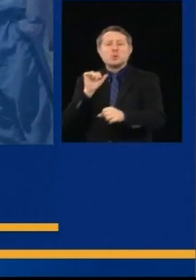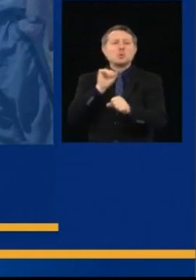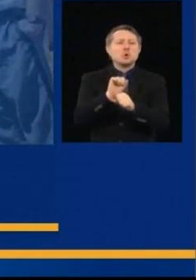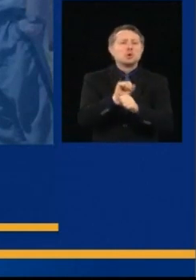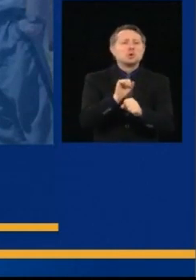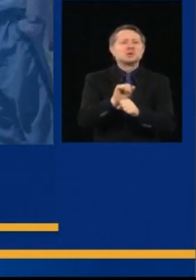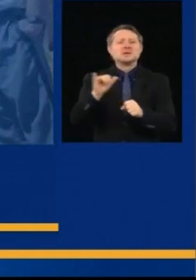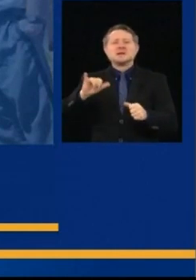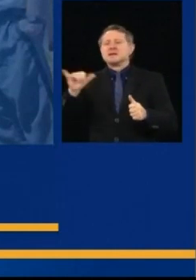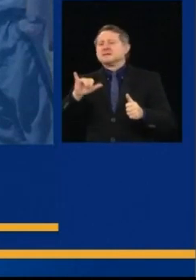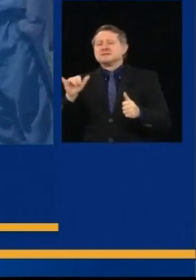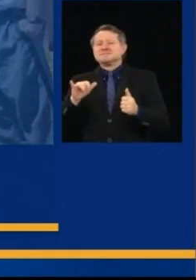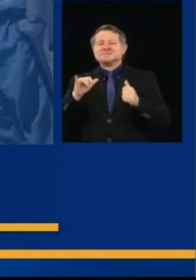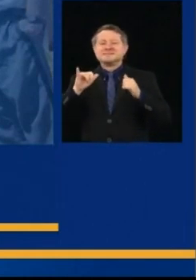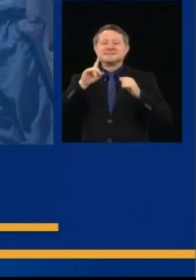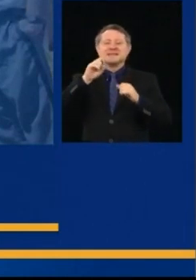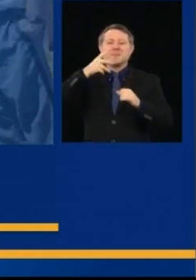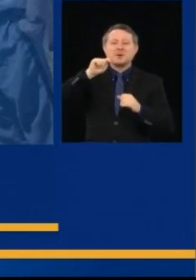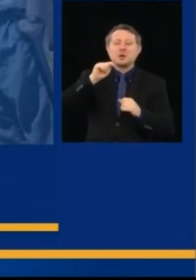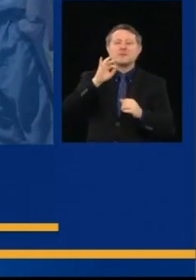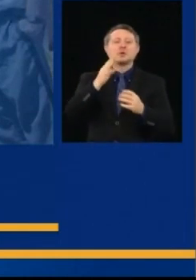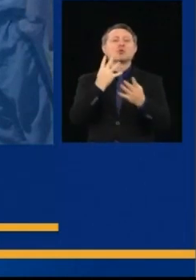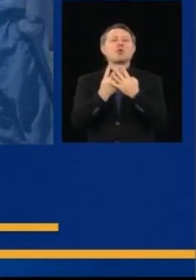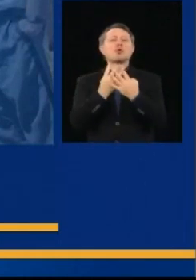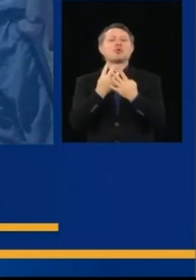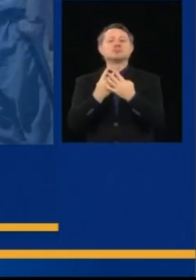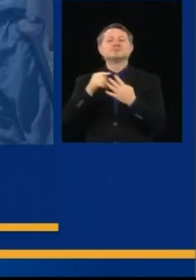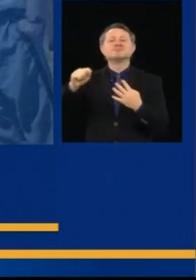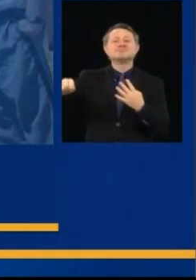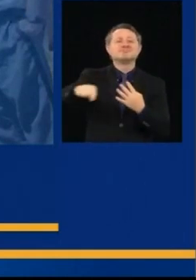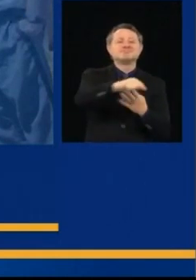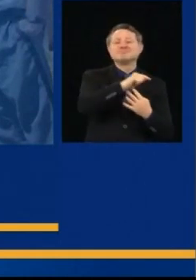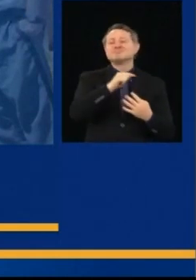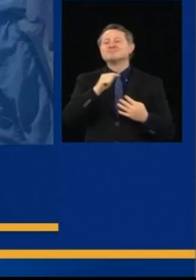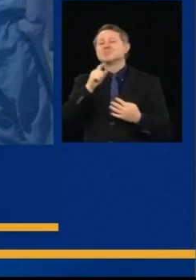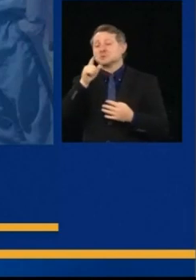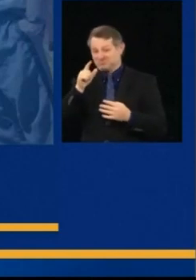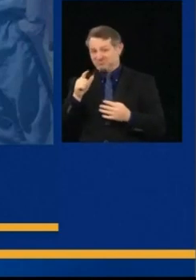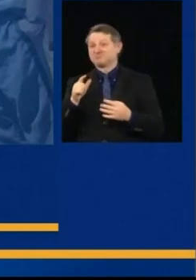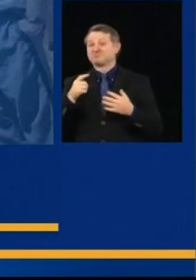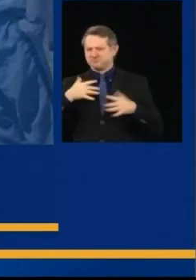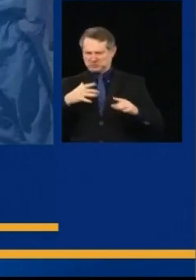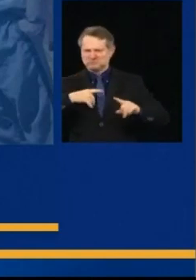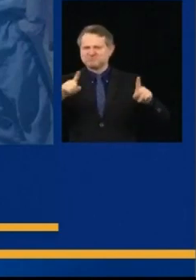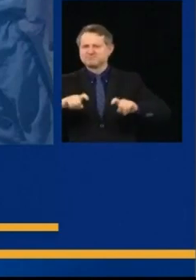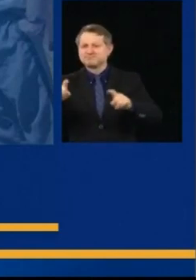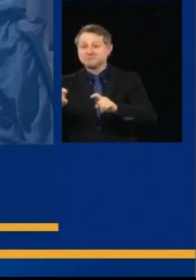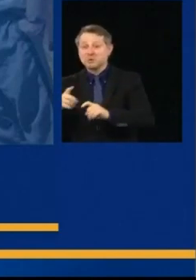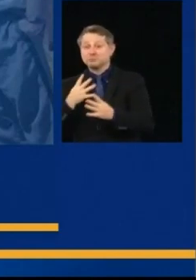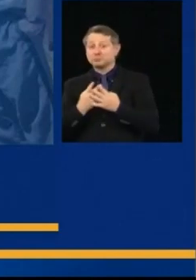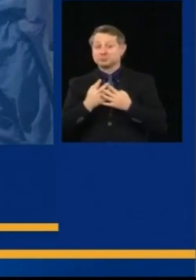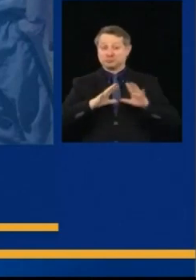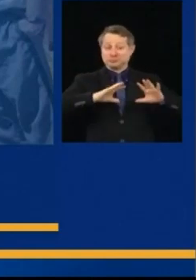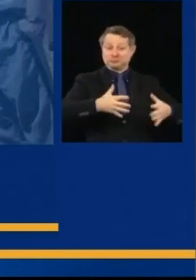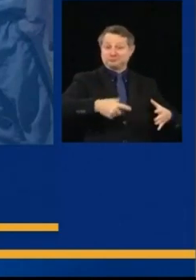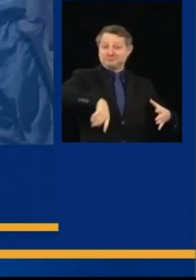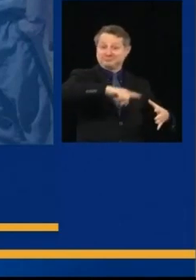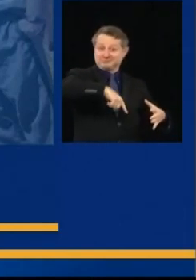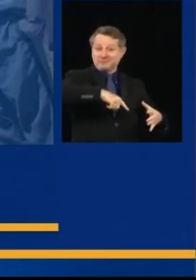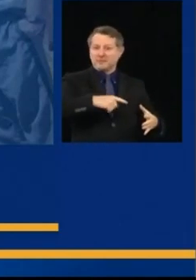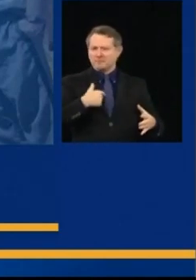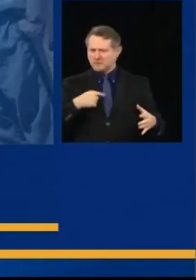Department of Correction Services. Prisons, we've also been very careful because prisons, you have a